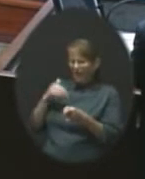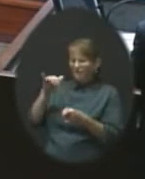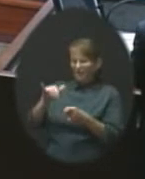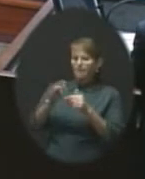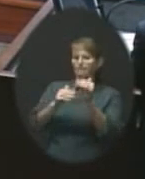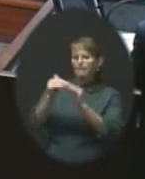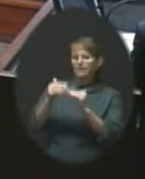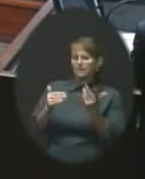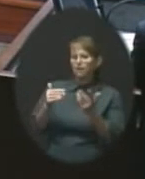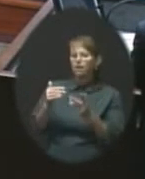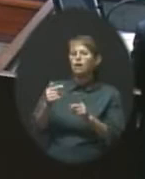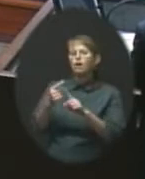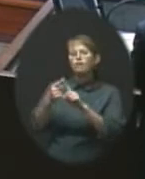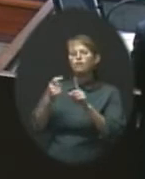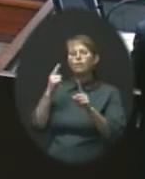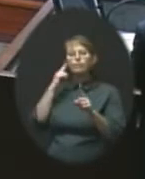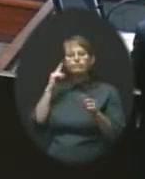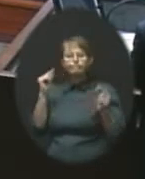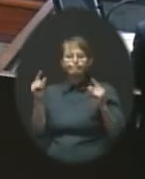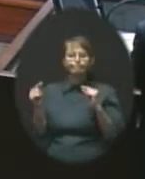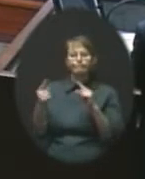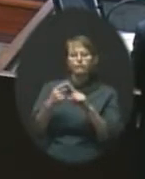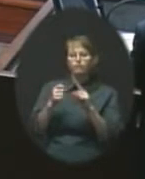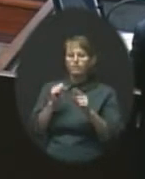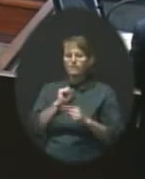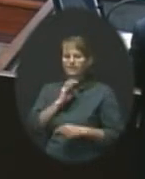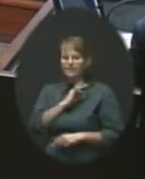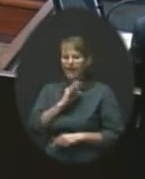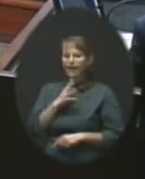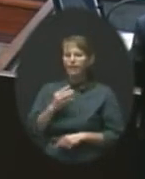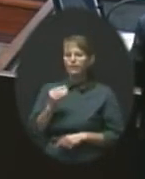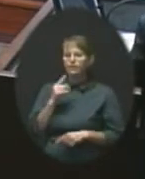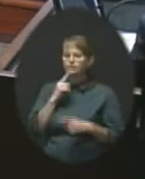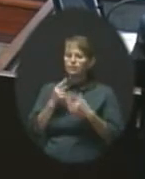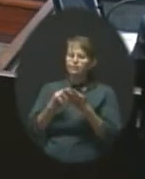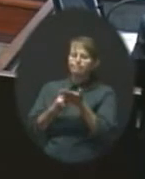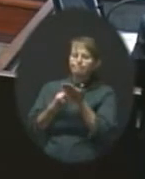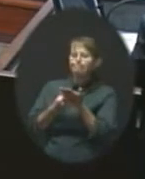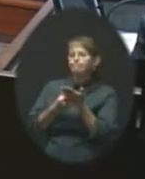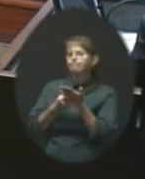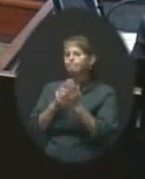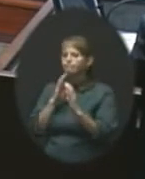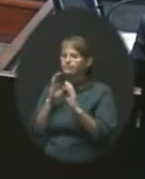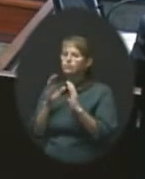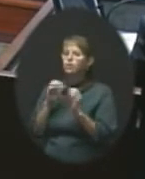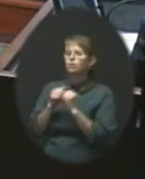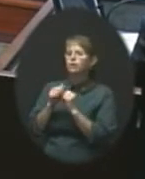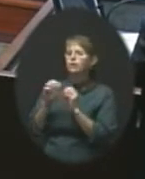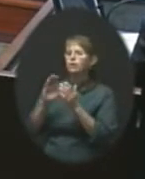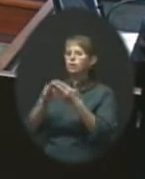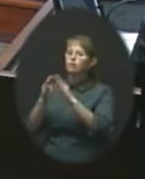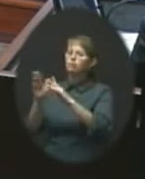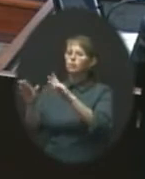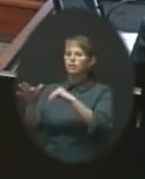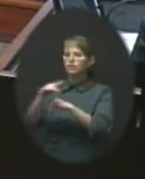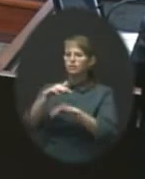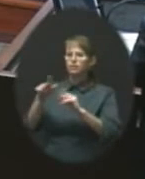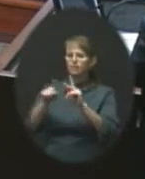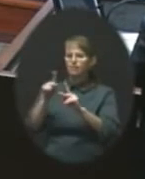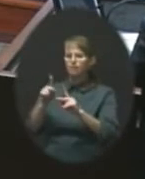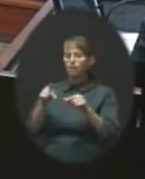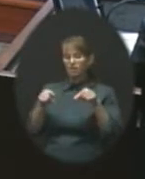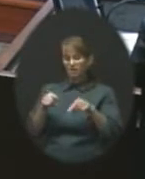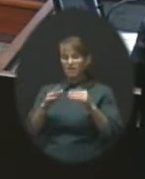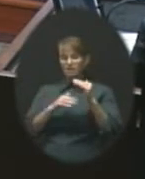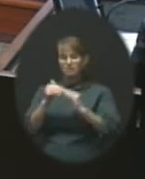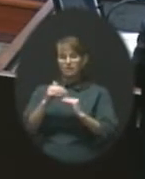what I hear from staff and just visiting with people in the community, this building, one, it has a nice history in